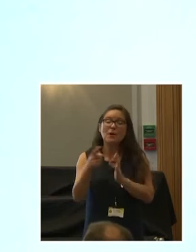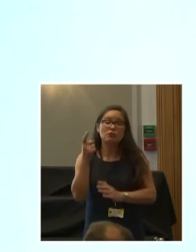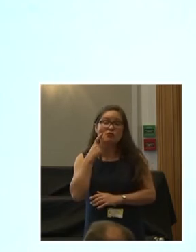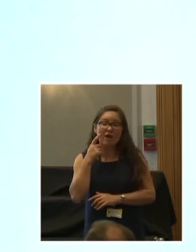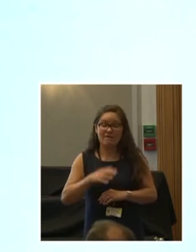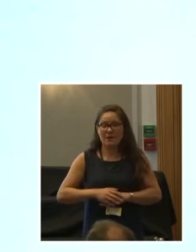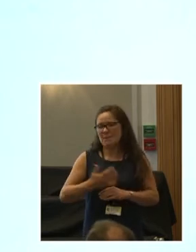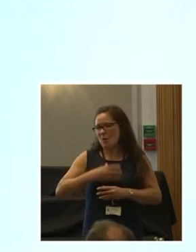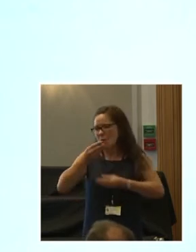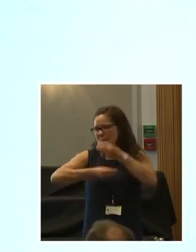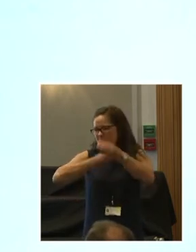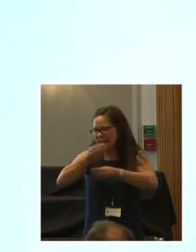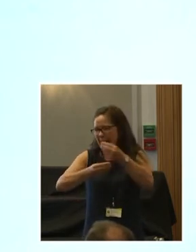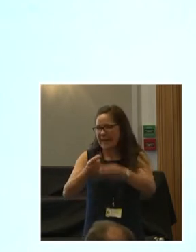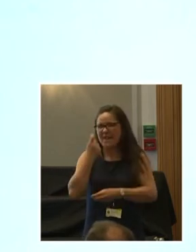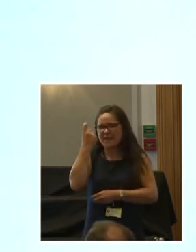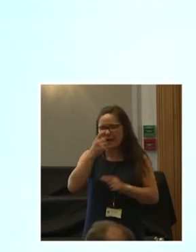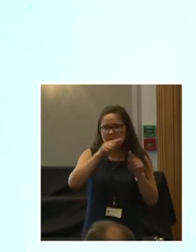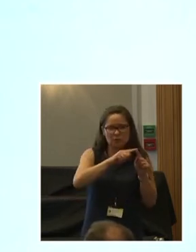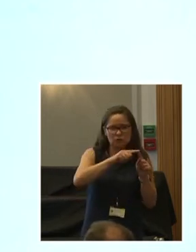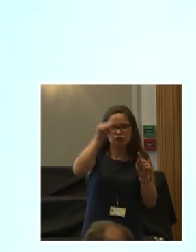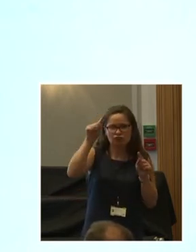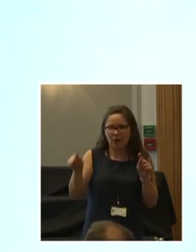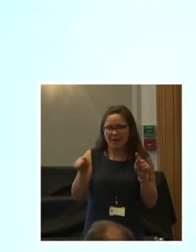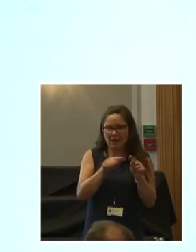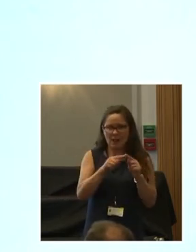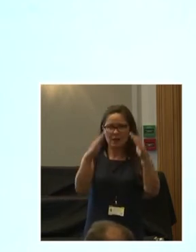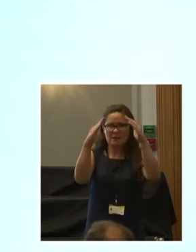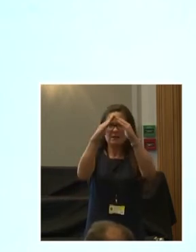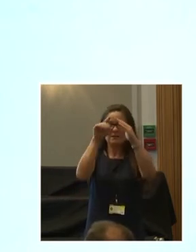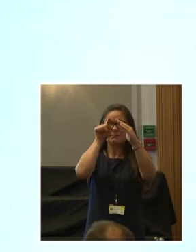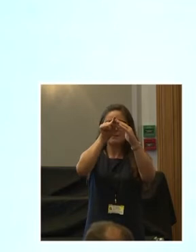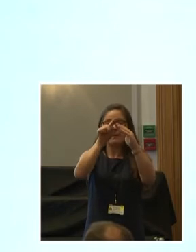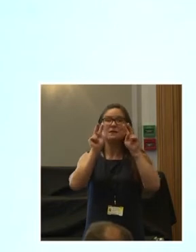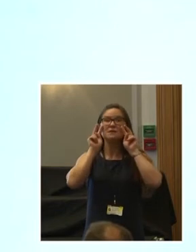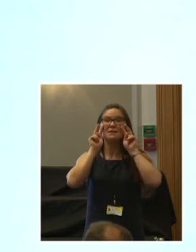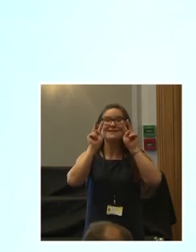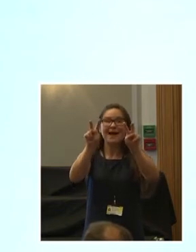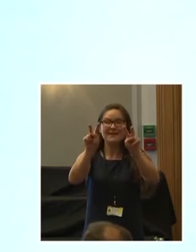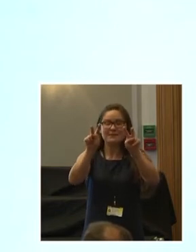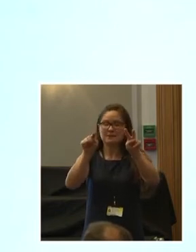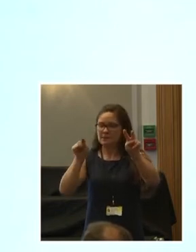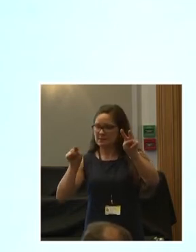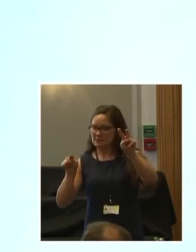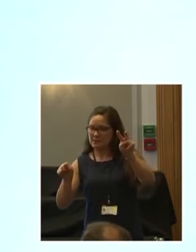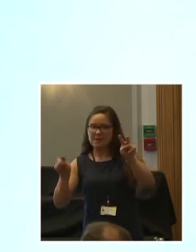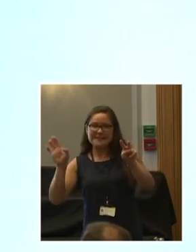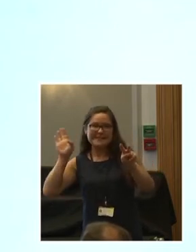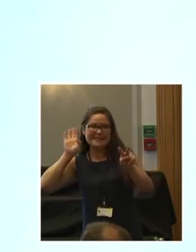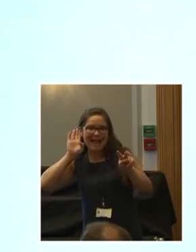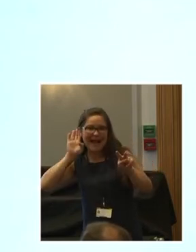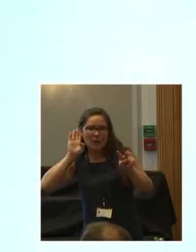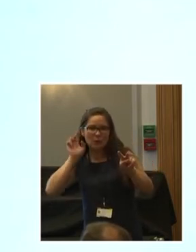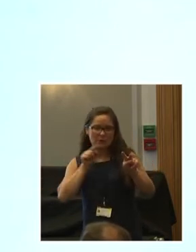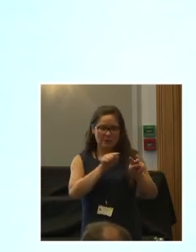I teach people, think in your mind of a triangle. And at the top is sight. And on the other corner is sound. And on the other corner